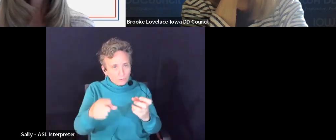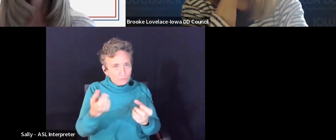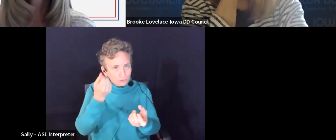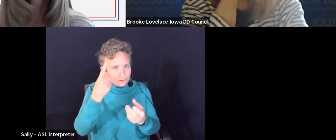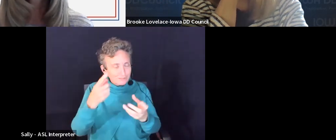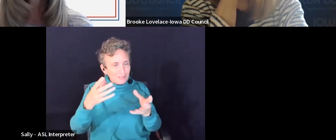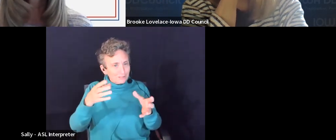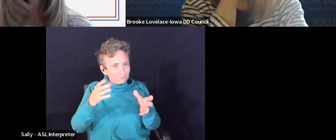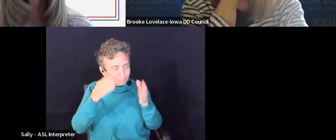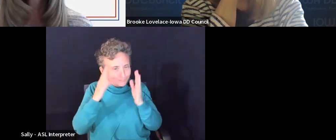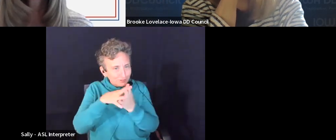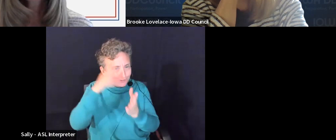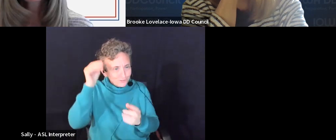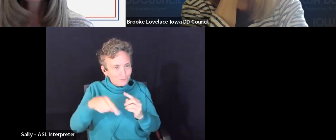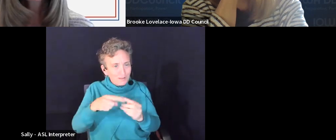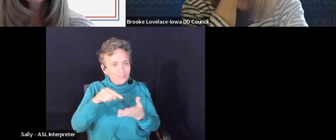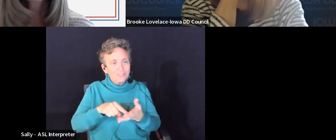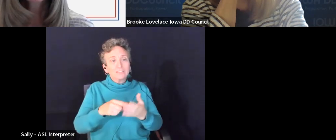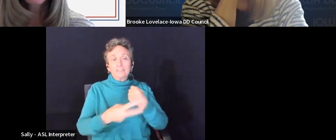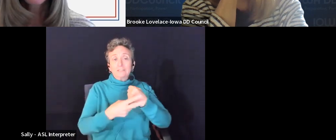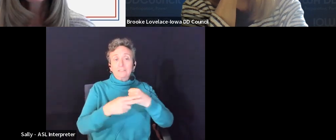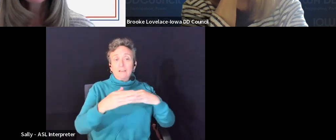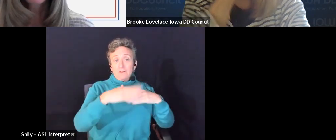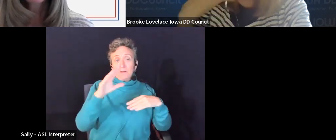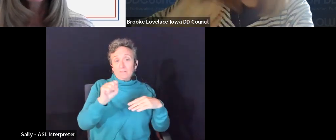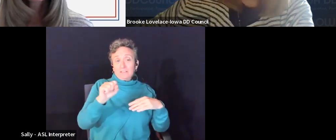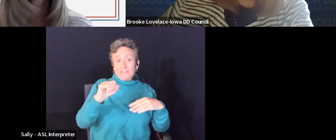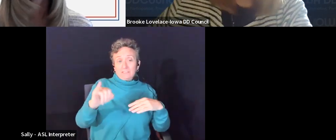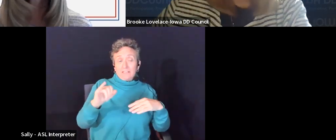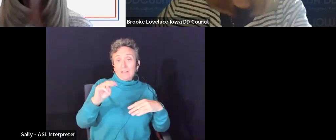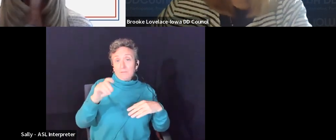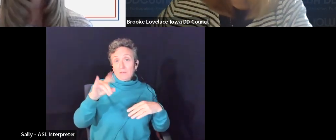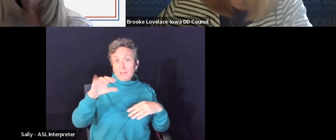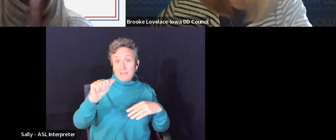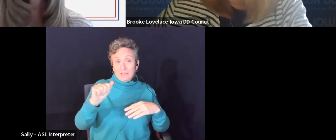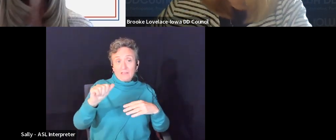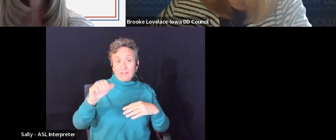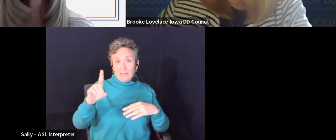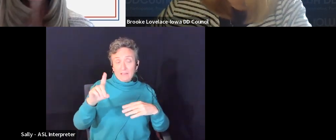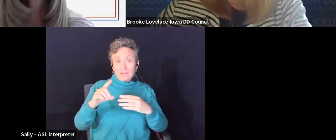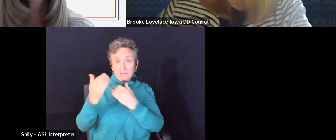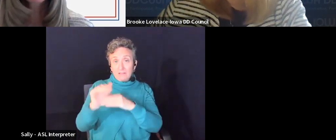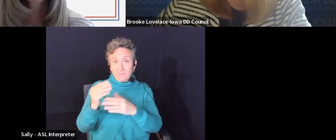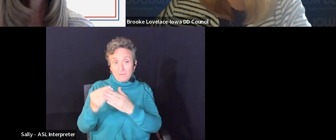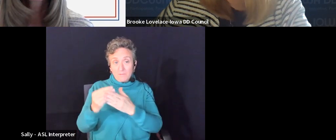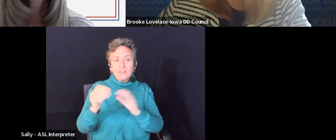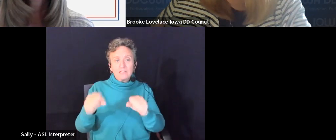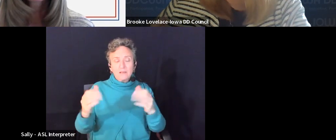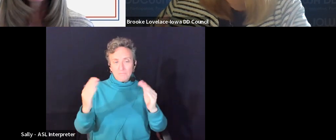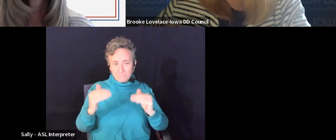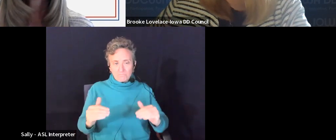from this is you can save above the income limits for SSI and Medicaid. No documentation is required to open an